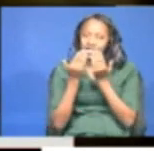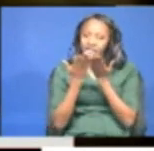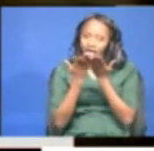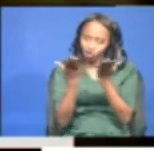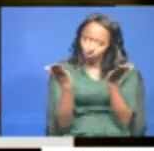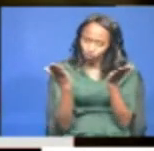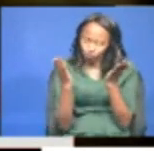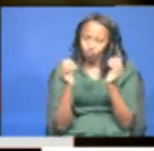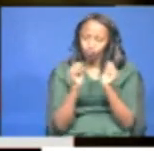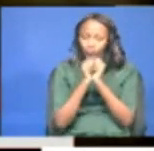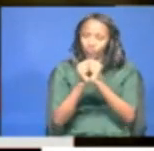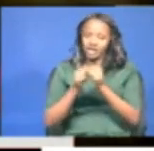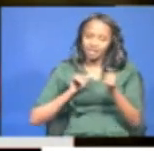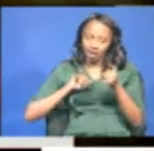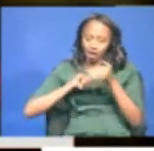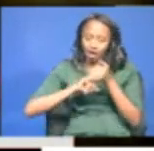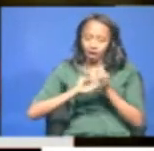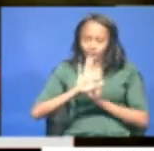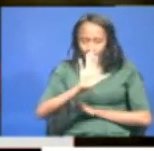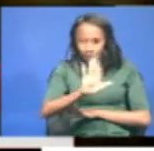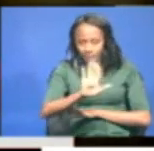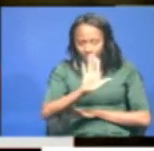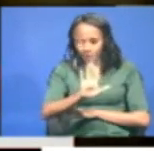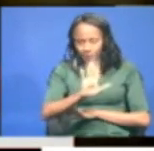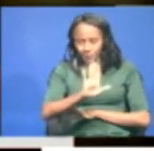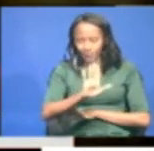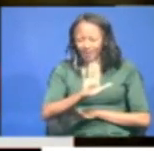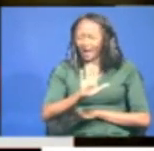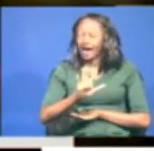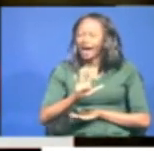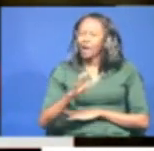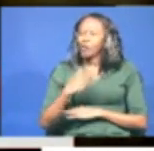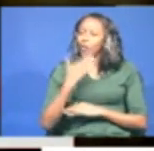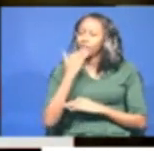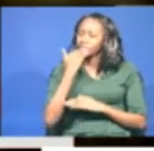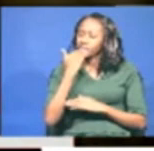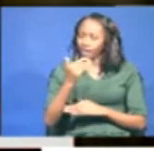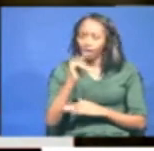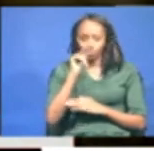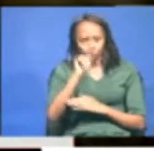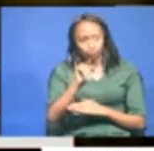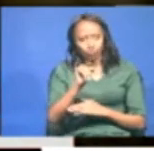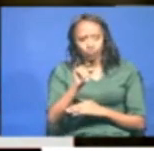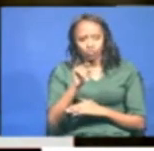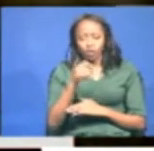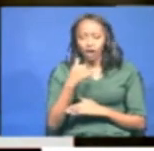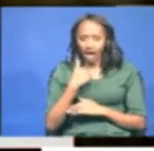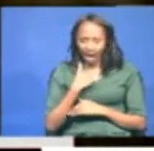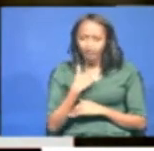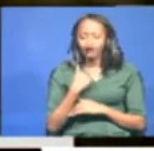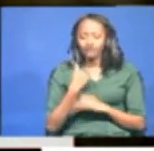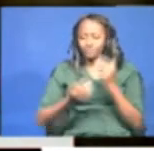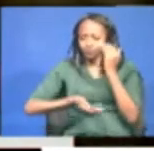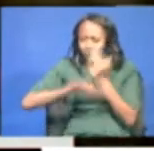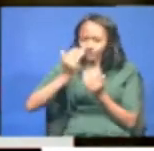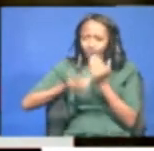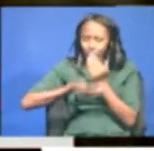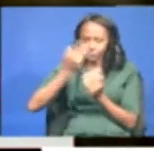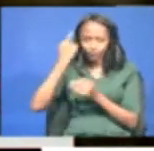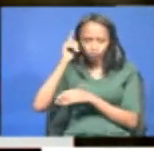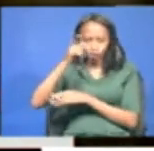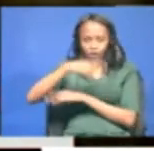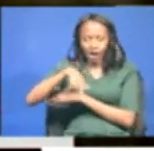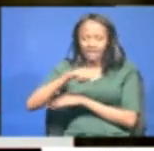Rachel. I really want to thank you. You have been there for us.